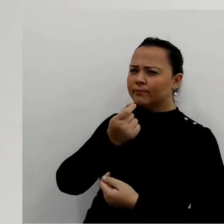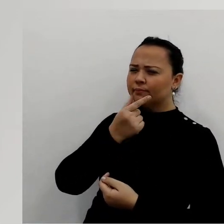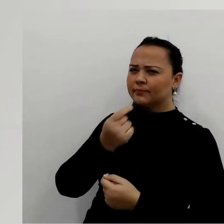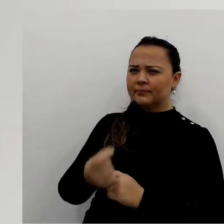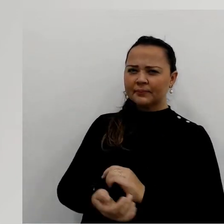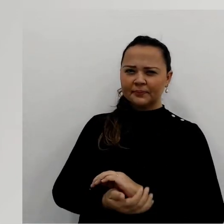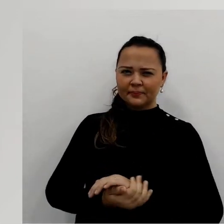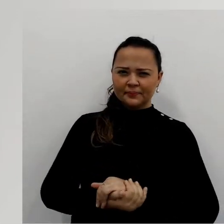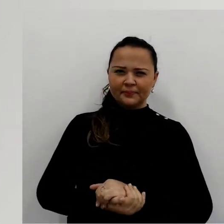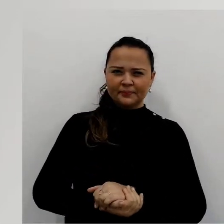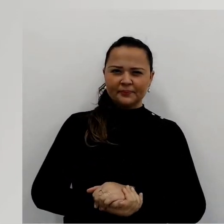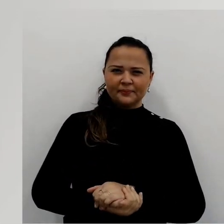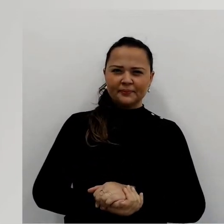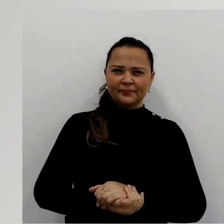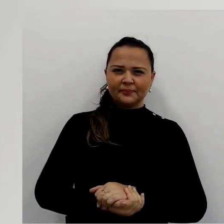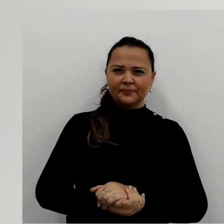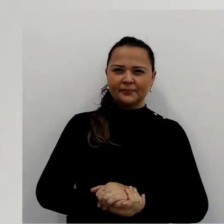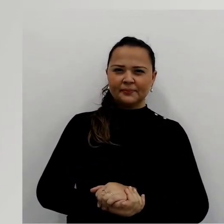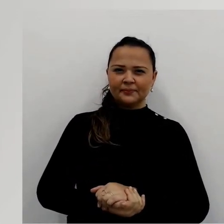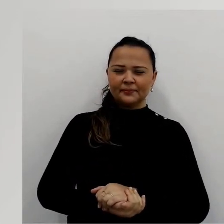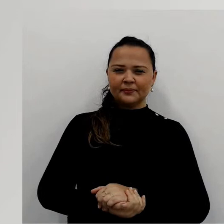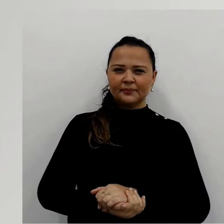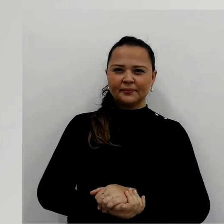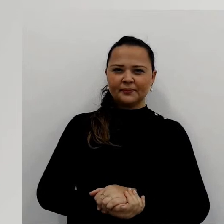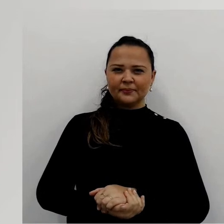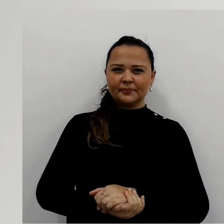Mr. Frank?